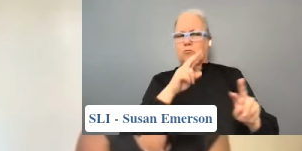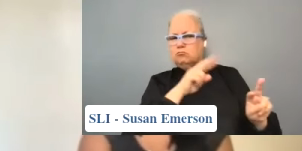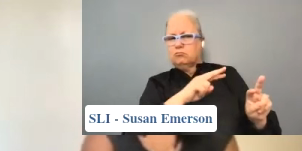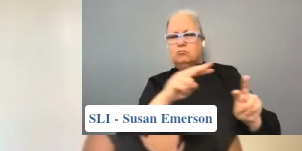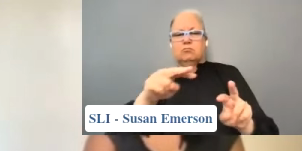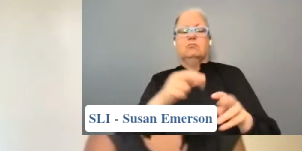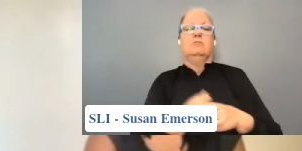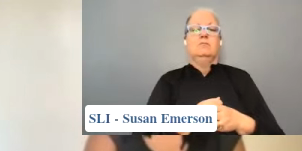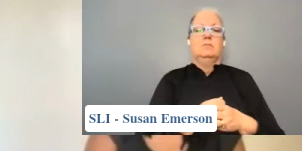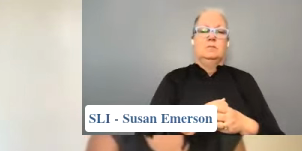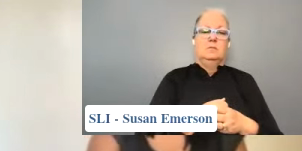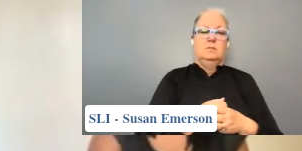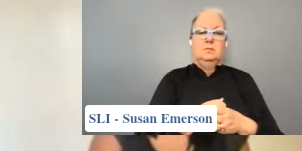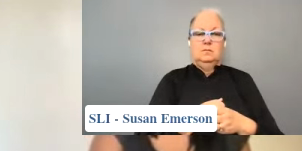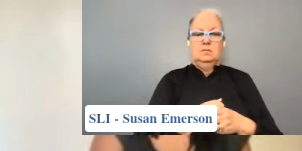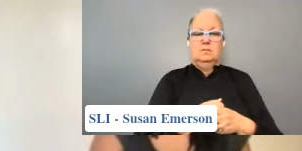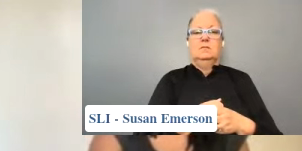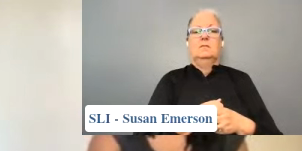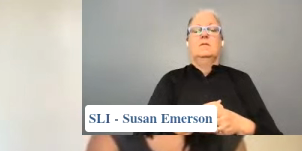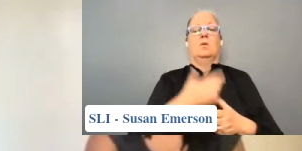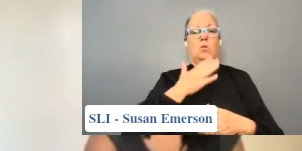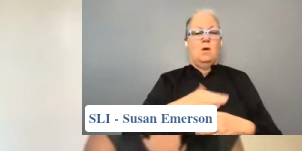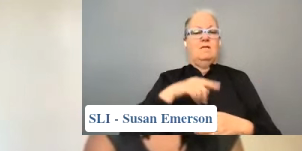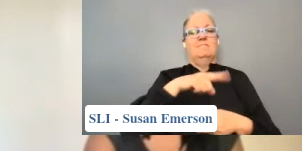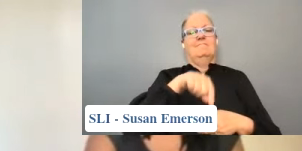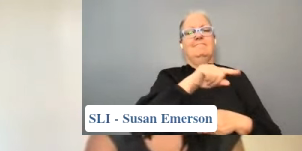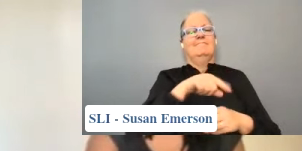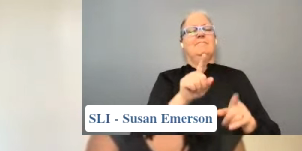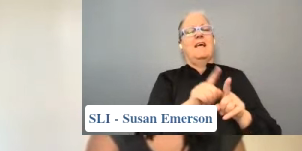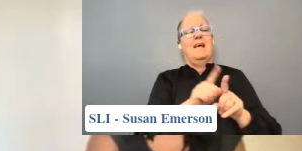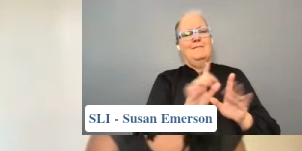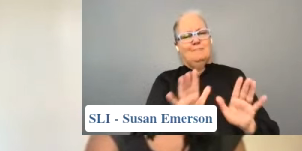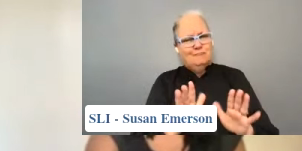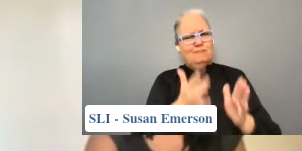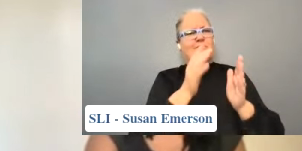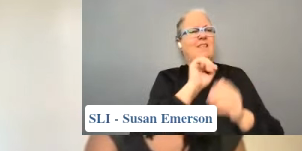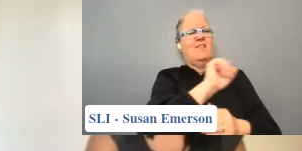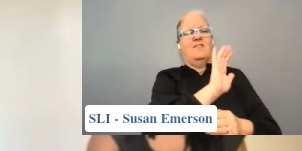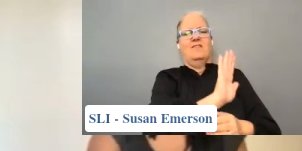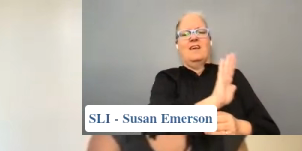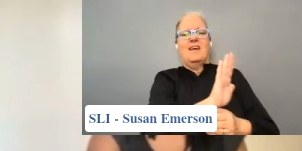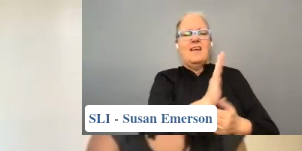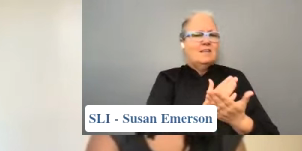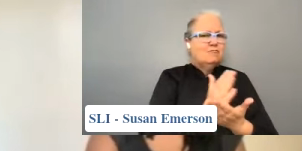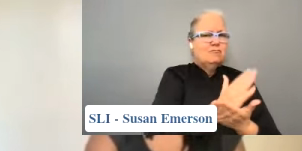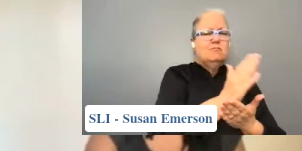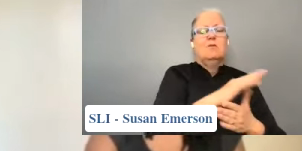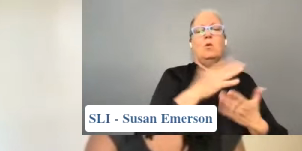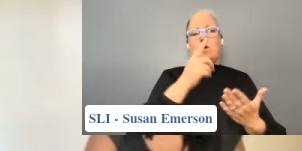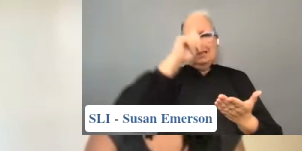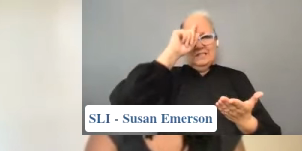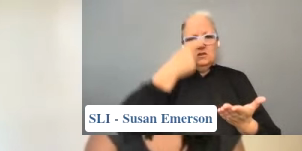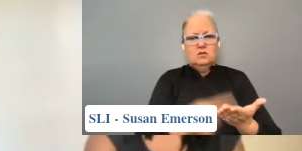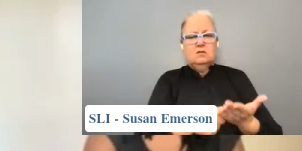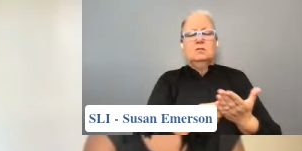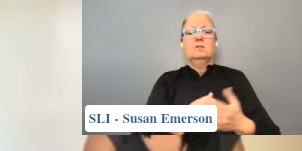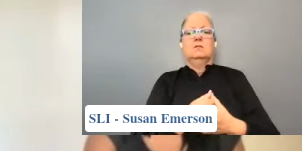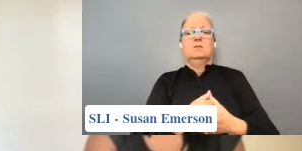pre-collaborative meetings to create a community practice among ECD stakeholders to reinforce knowledge